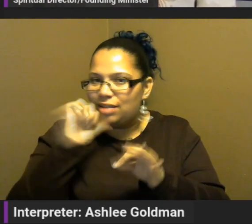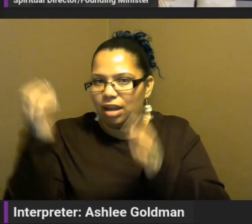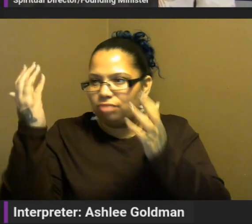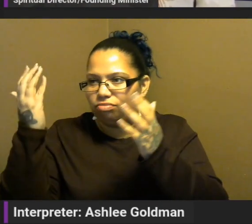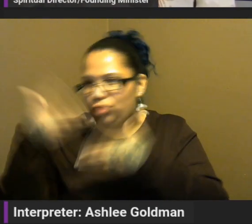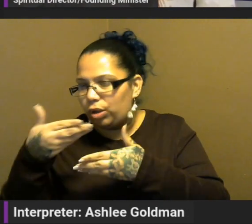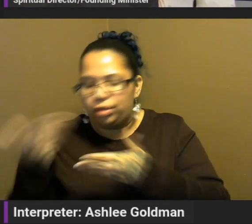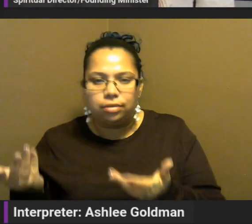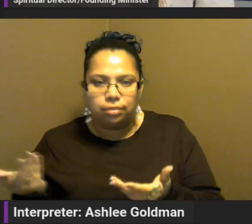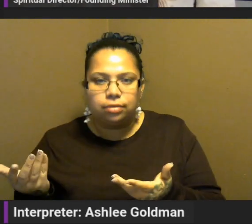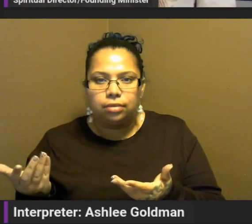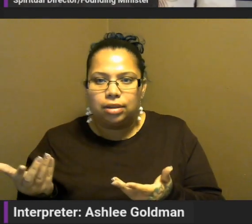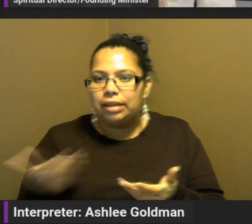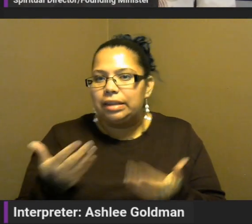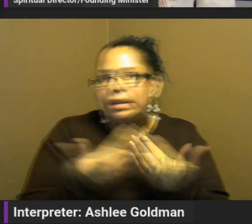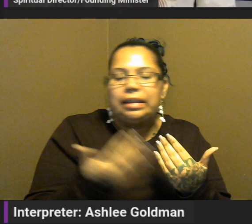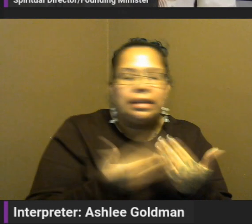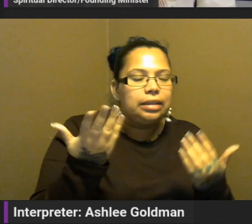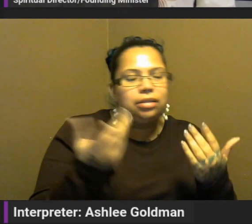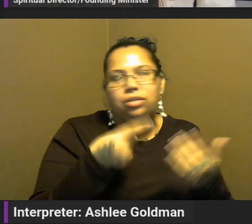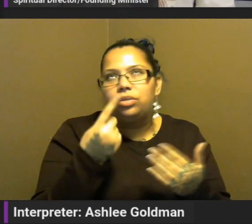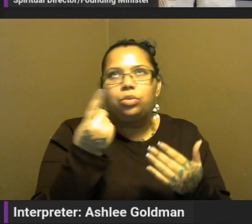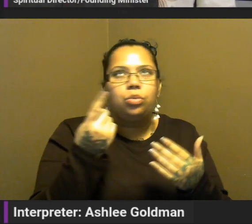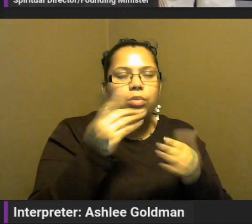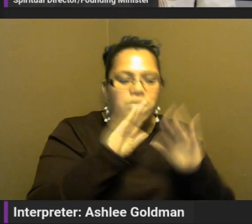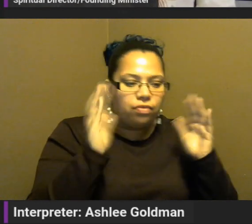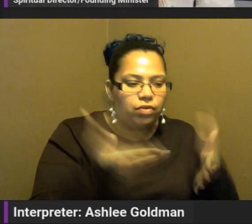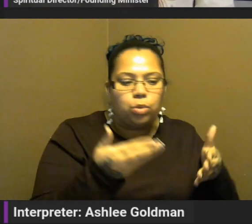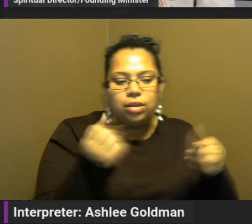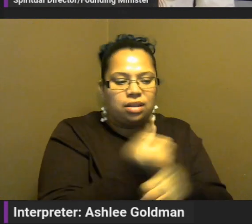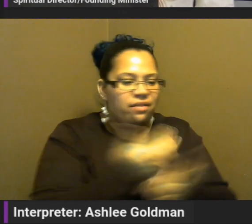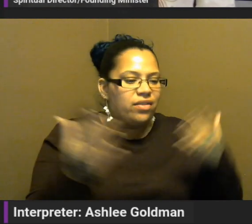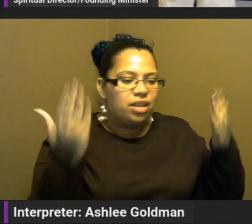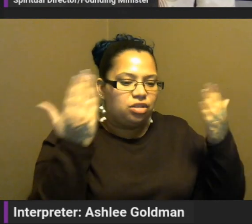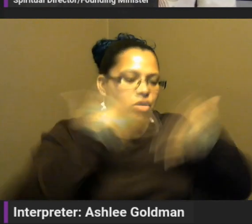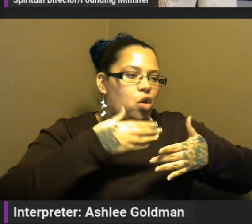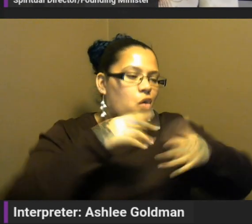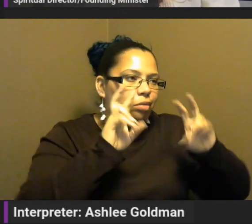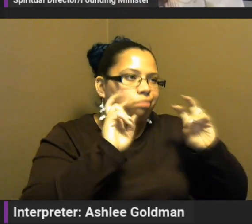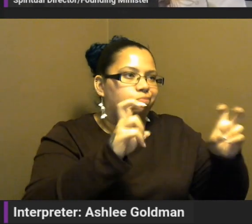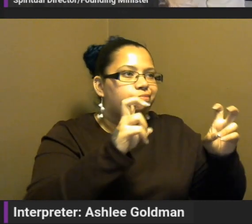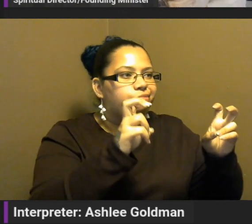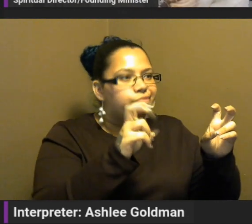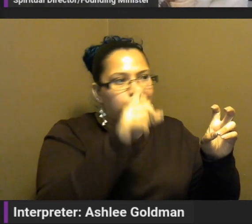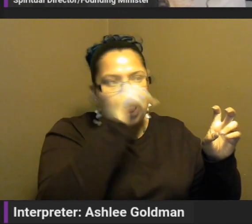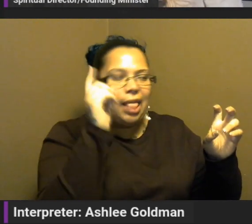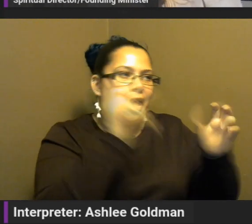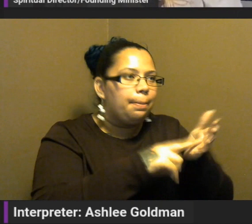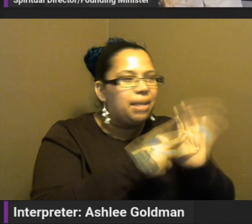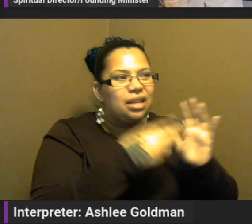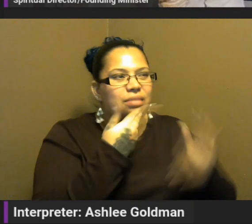already indoctrinated with, all that is dark, all that is black, all that is deemed as being the